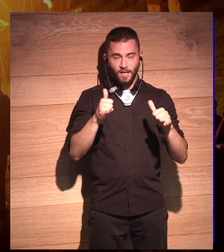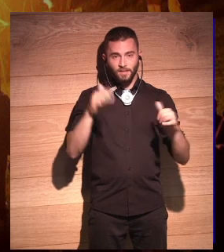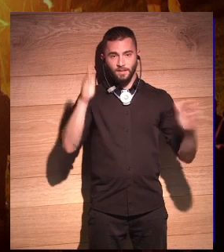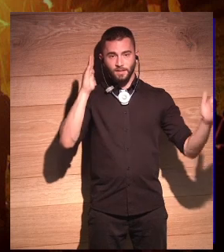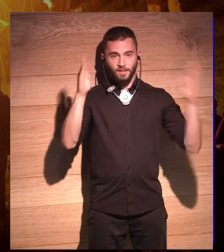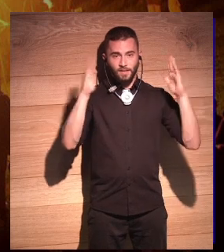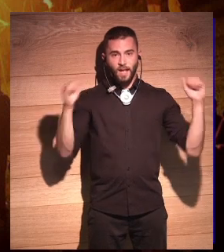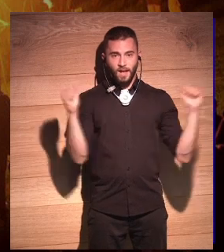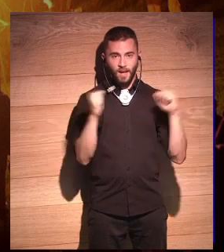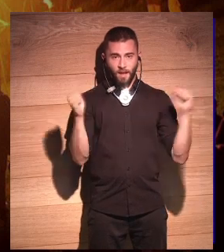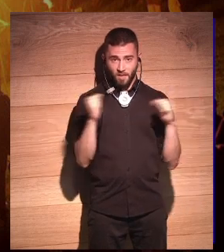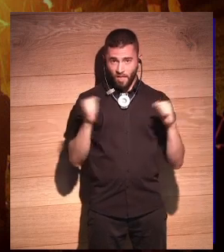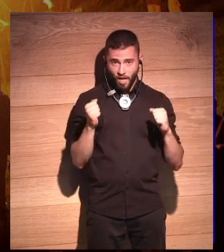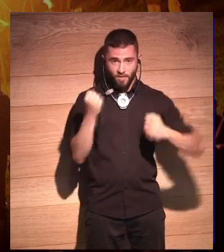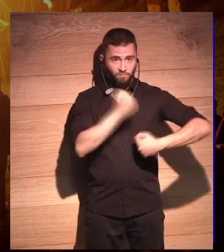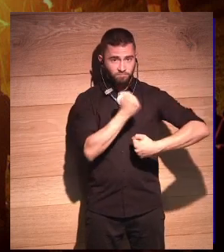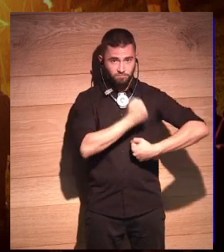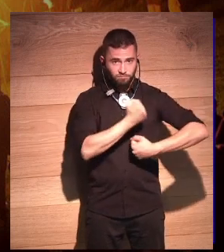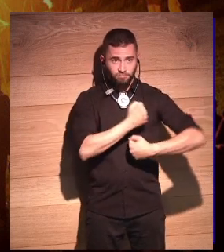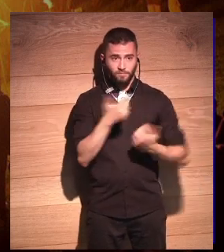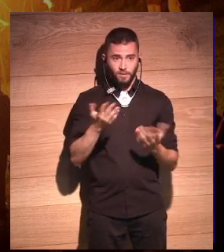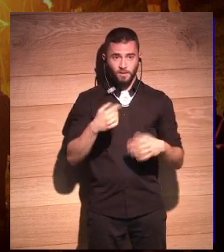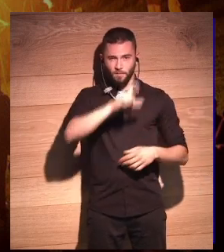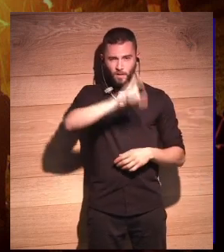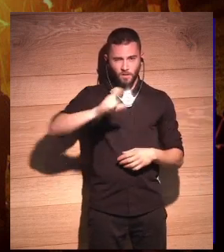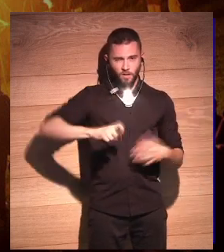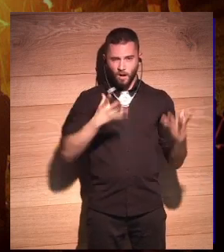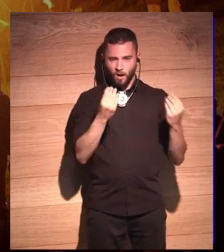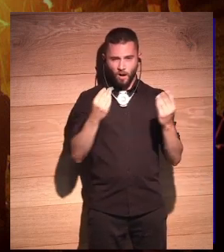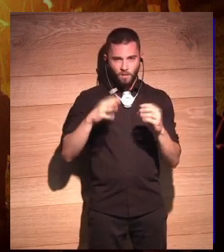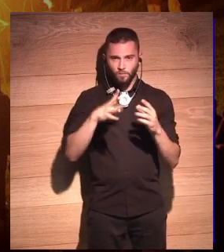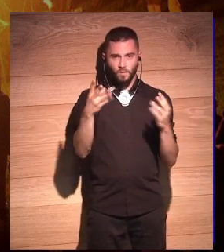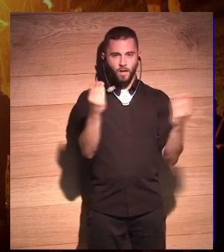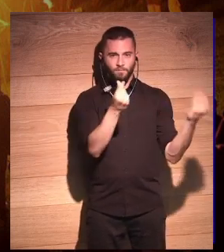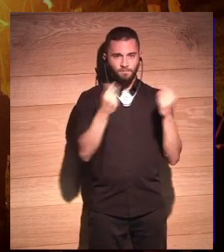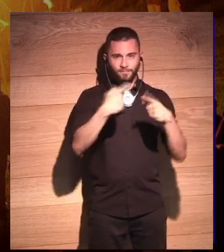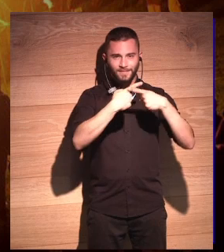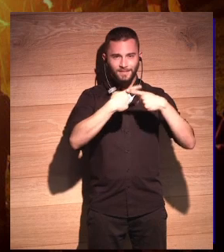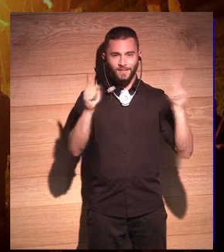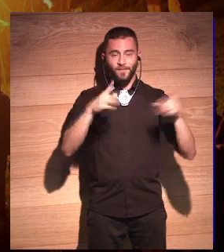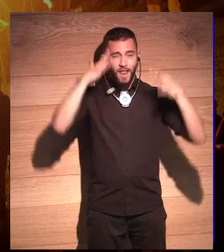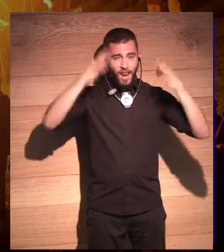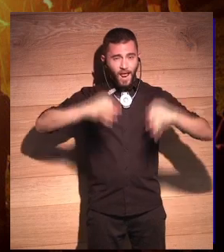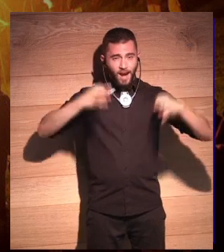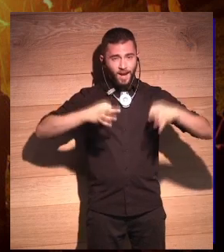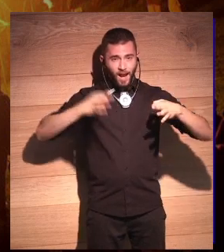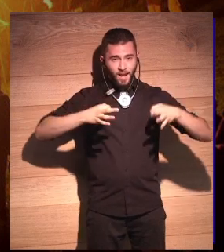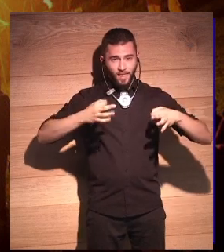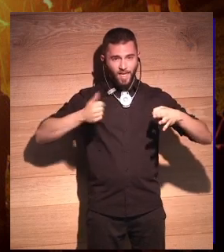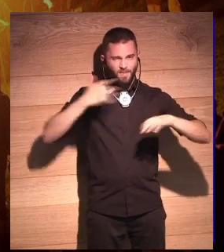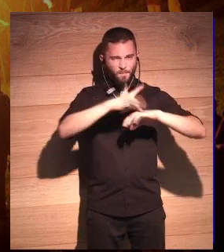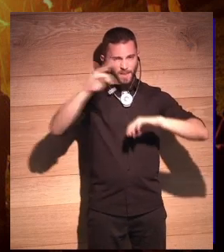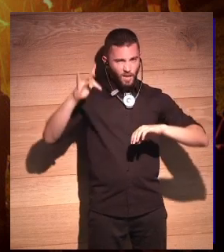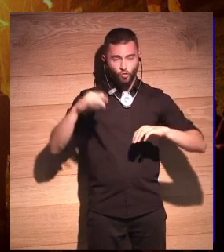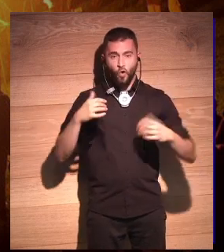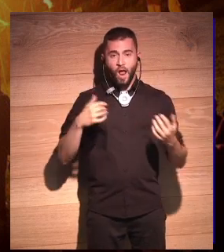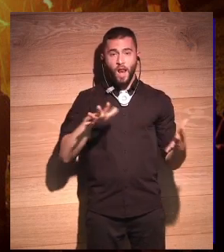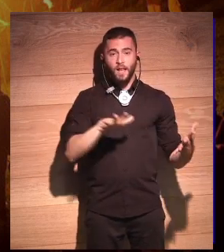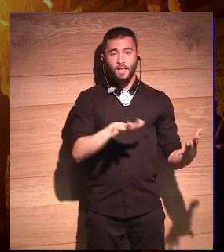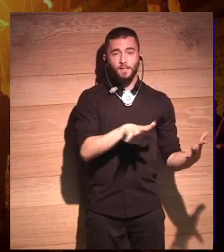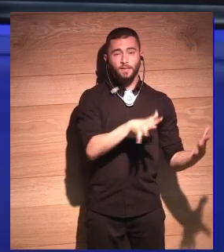different environment. So when virtual reality became to the fore and people were